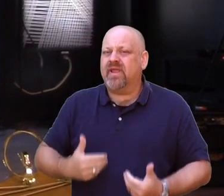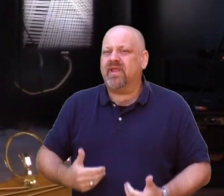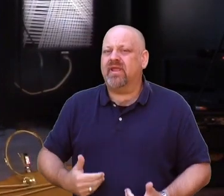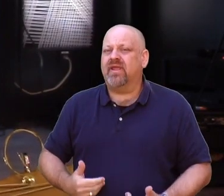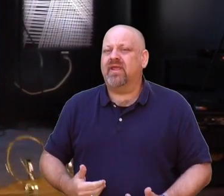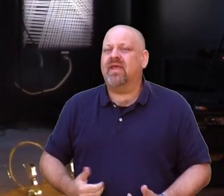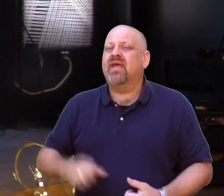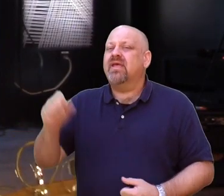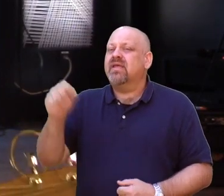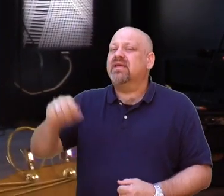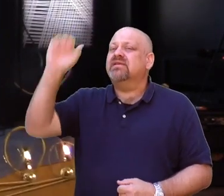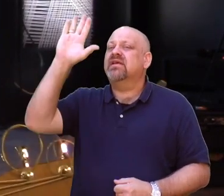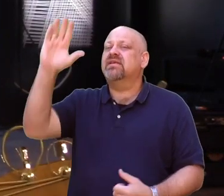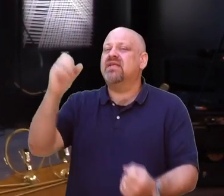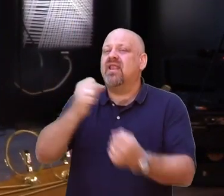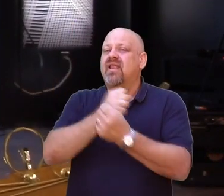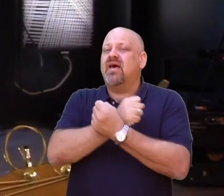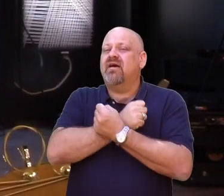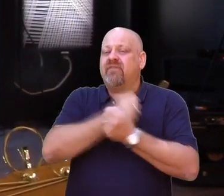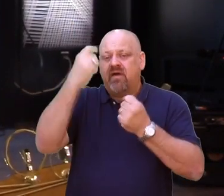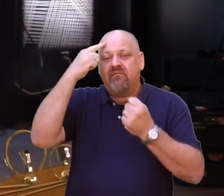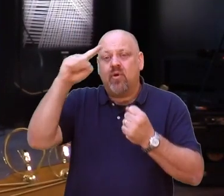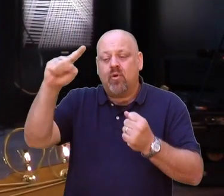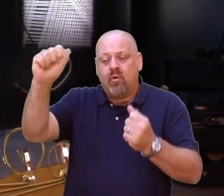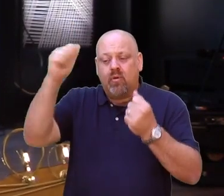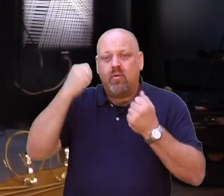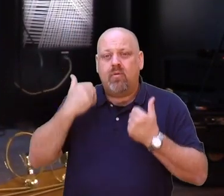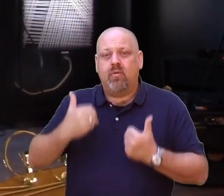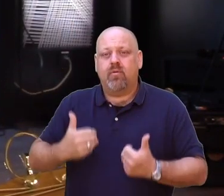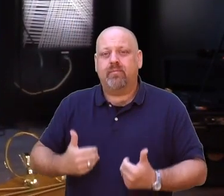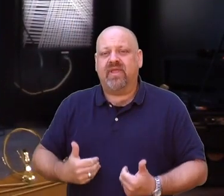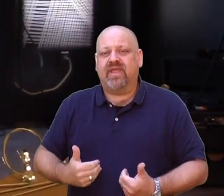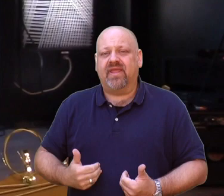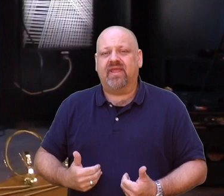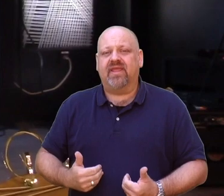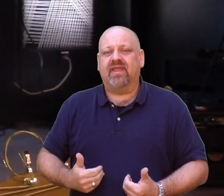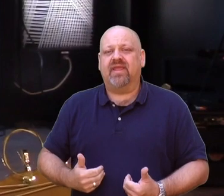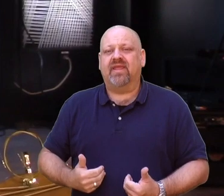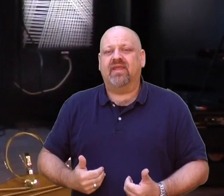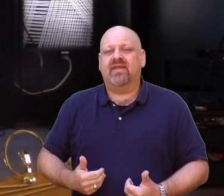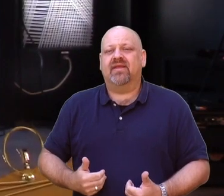me. Yes, his love.